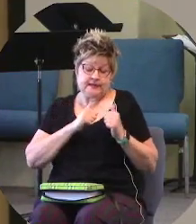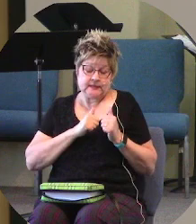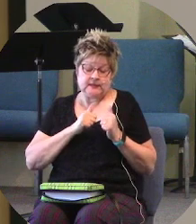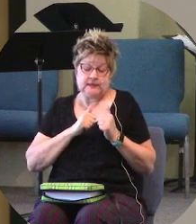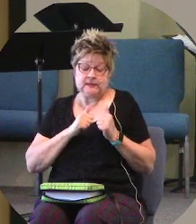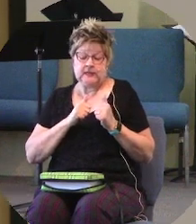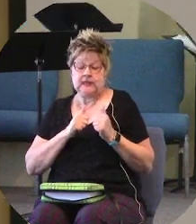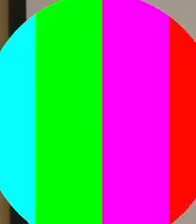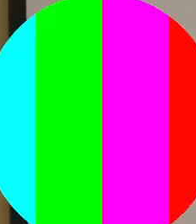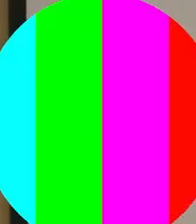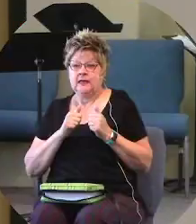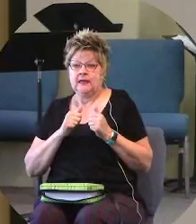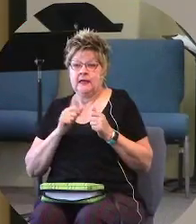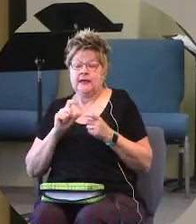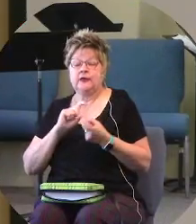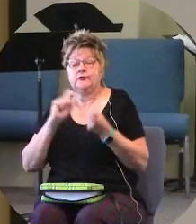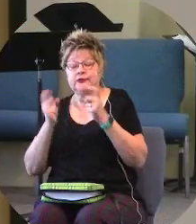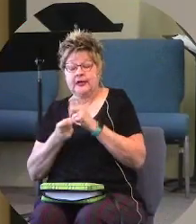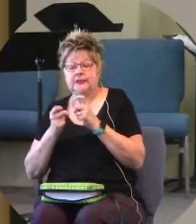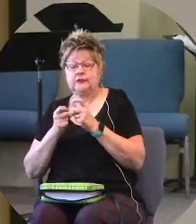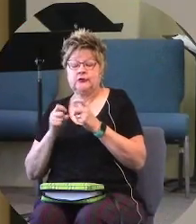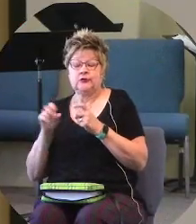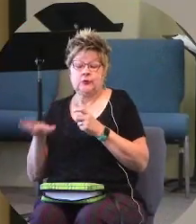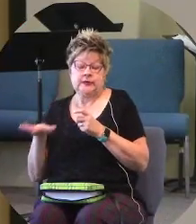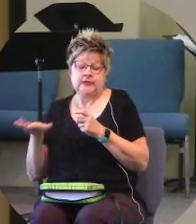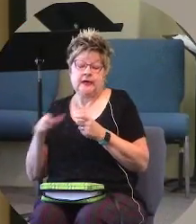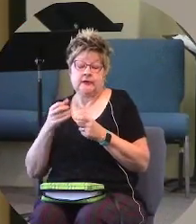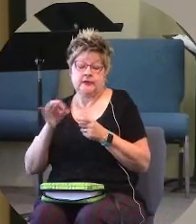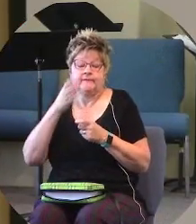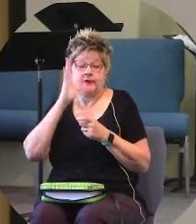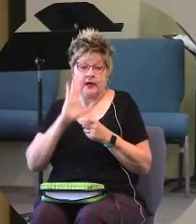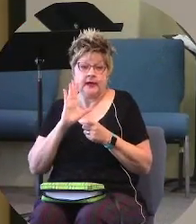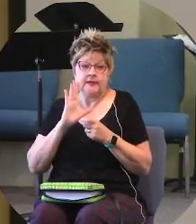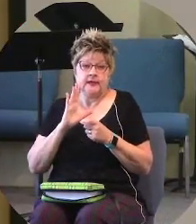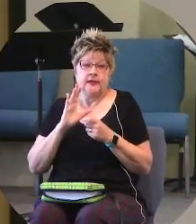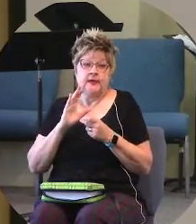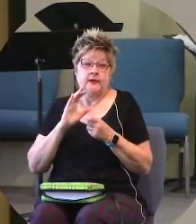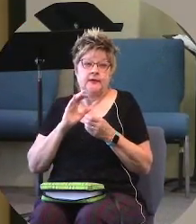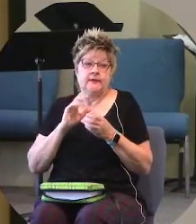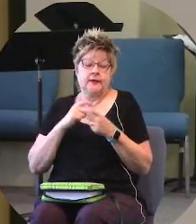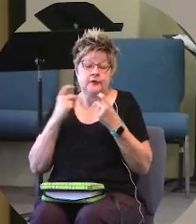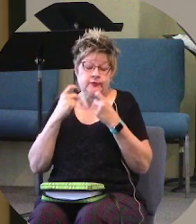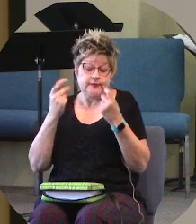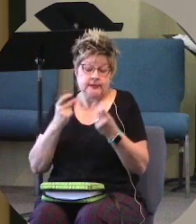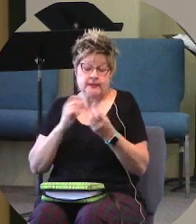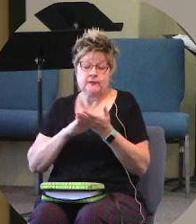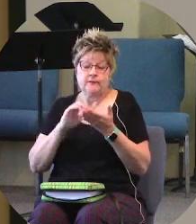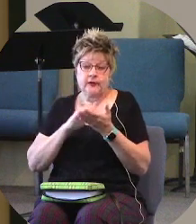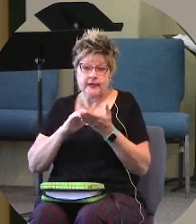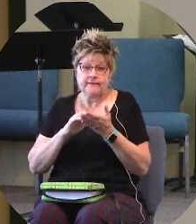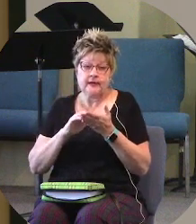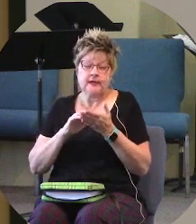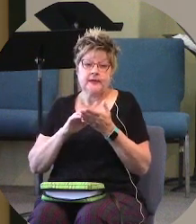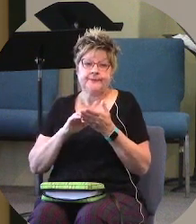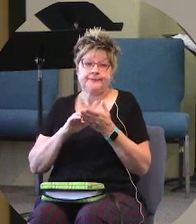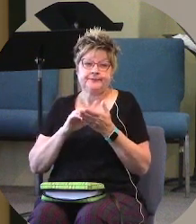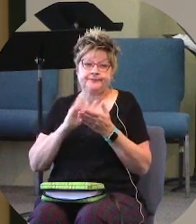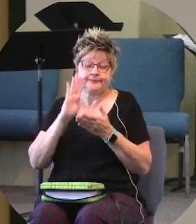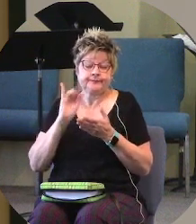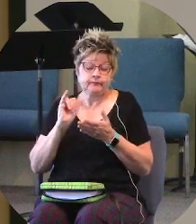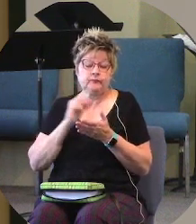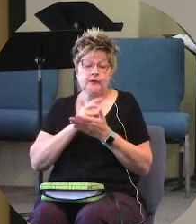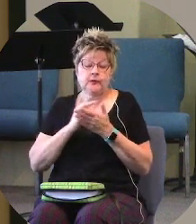sin. That broken relationship with God is fixed because of what Christ has done. And by the power of the Holy